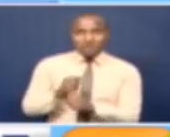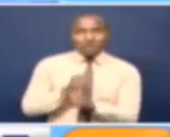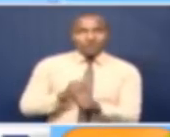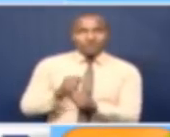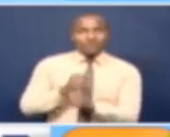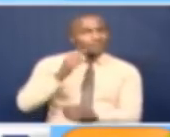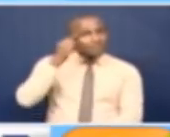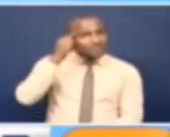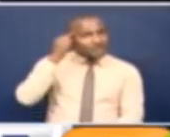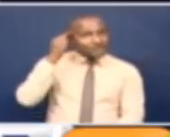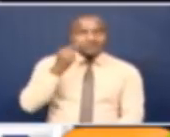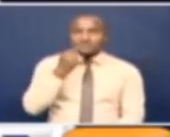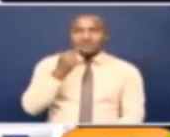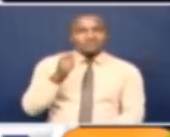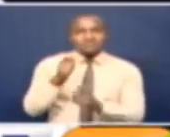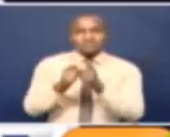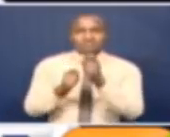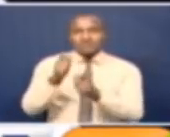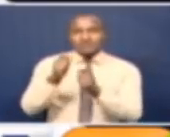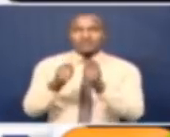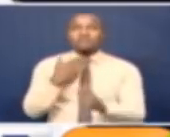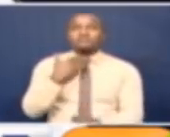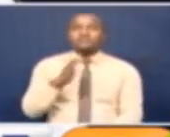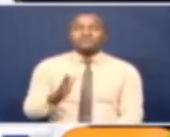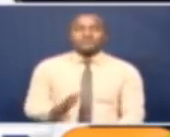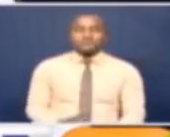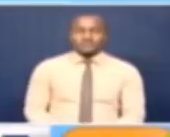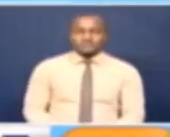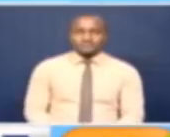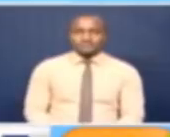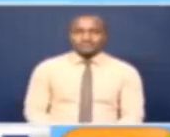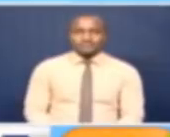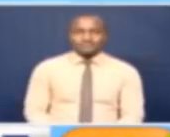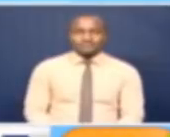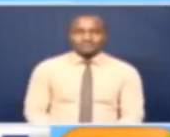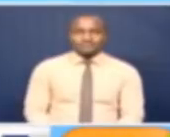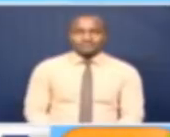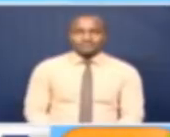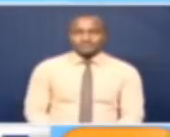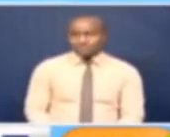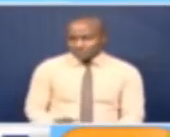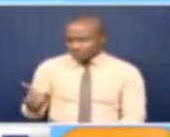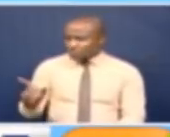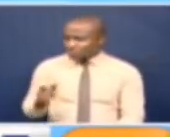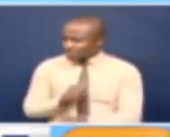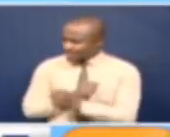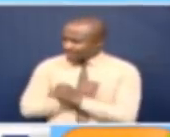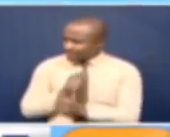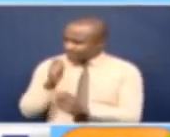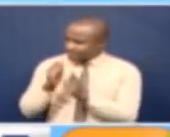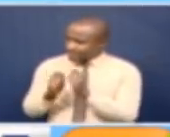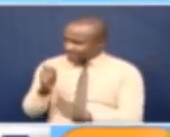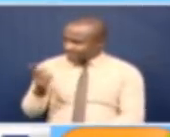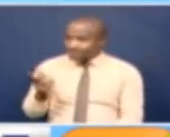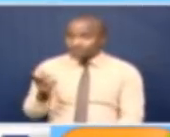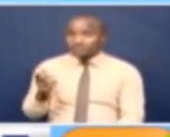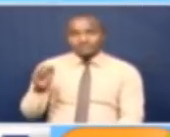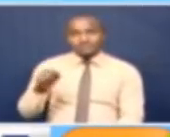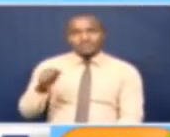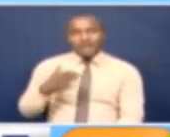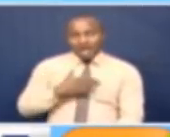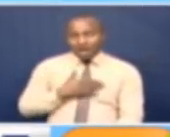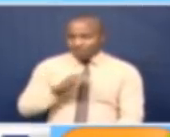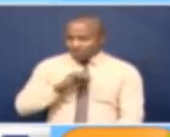boycotting. What's that about? You guys love milk. Don't you love milk? We do. We'll drink our own cow